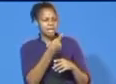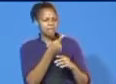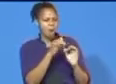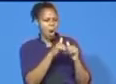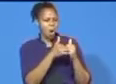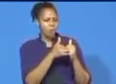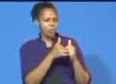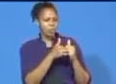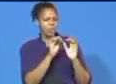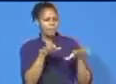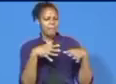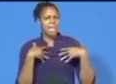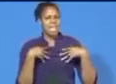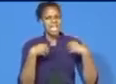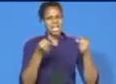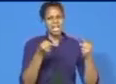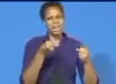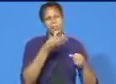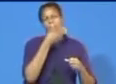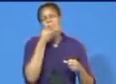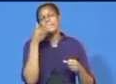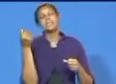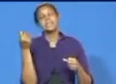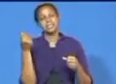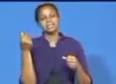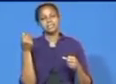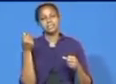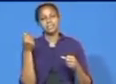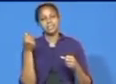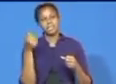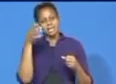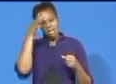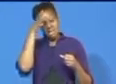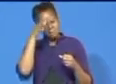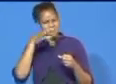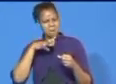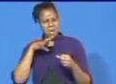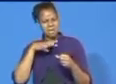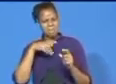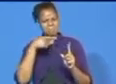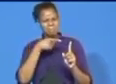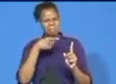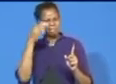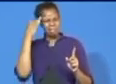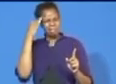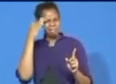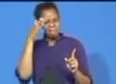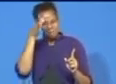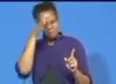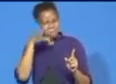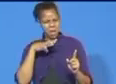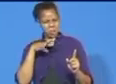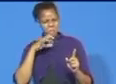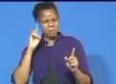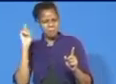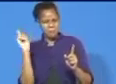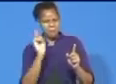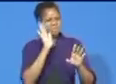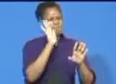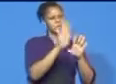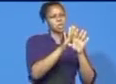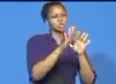cured, that the man, the prophet, would come and touch, smooth over the leprosy.